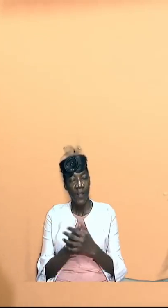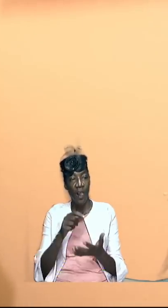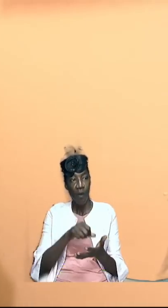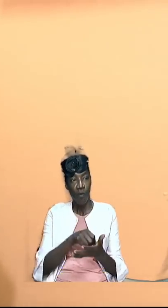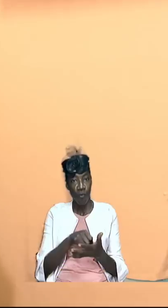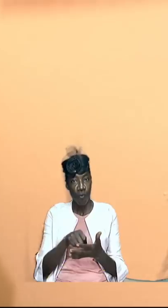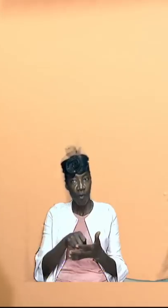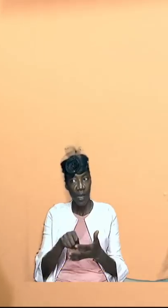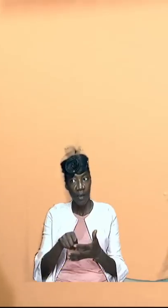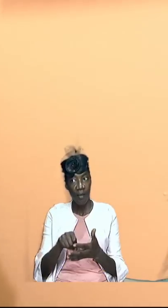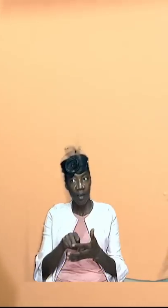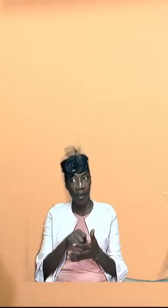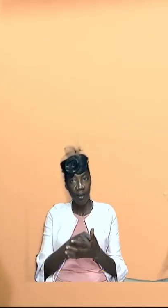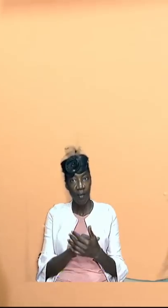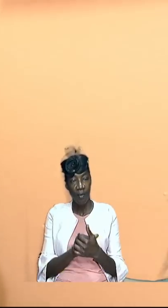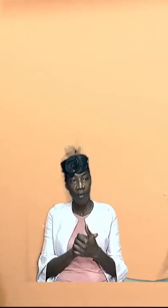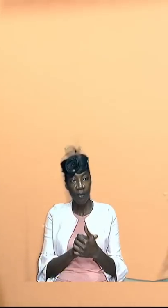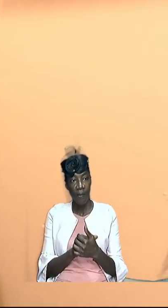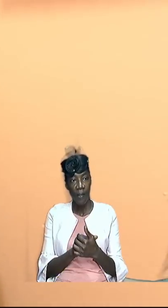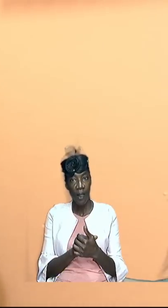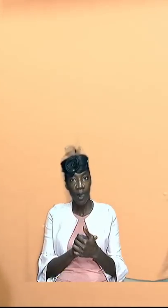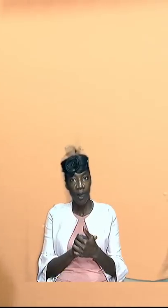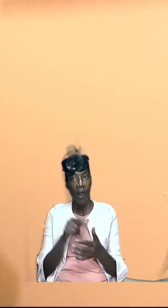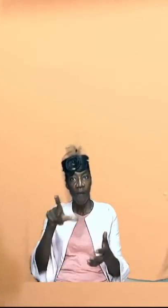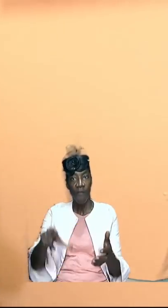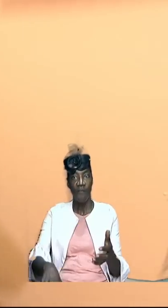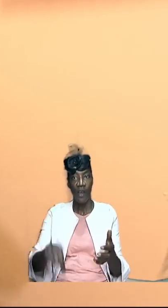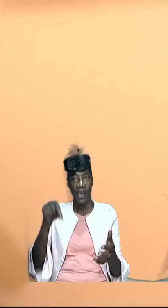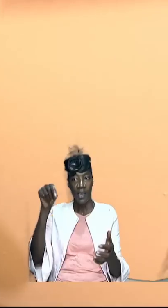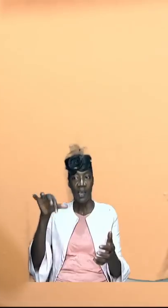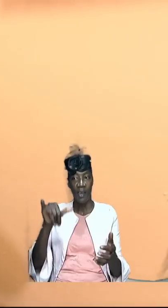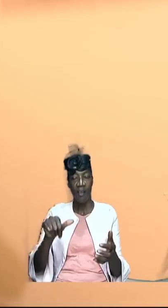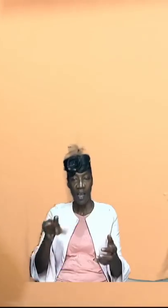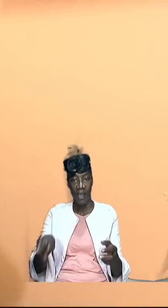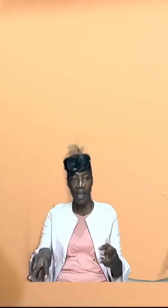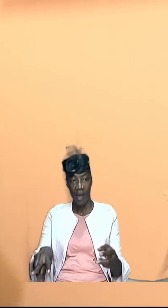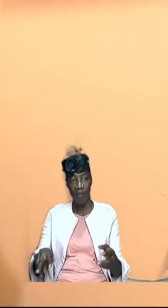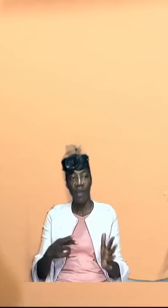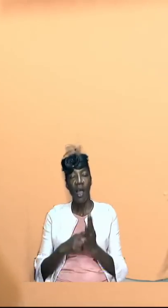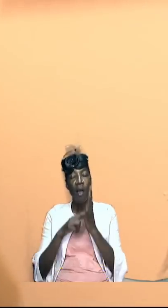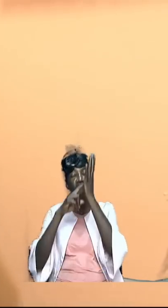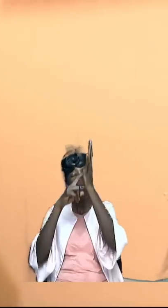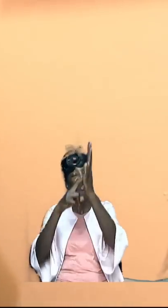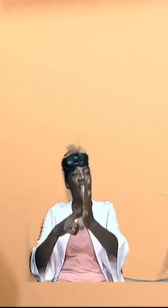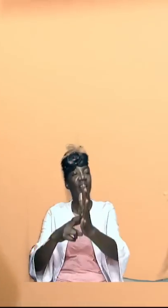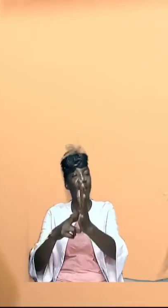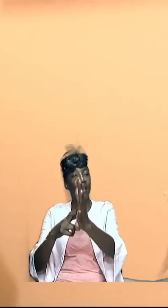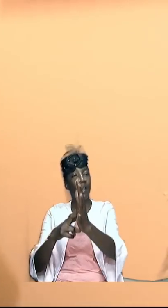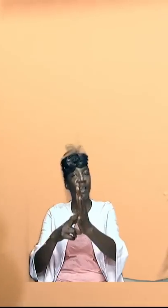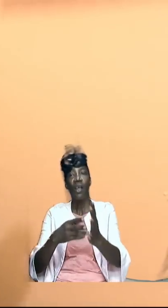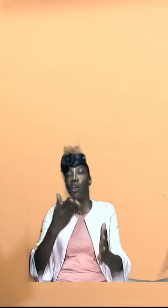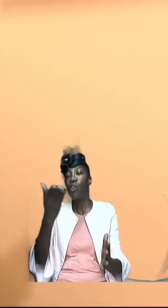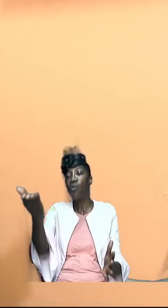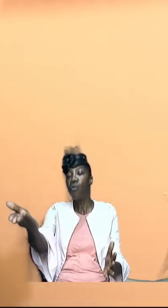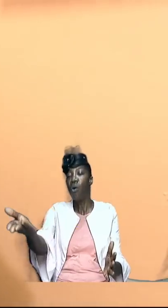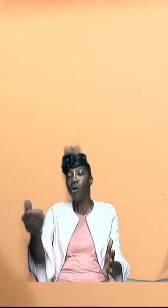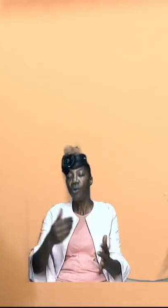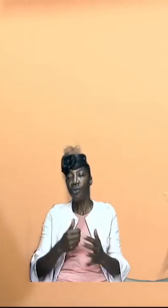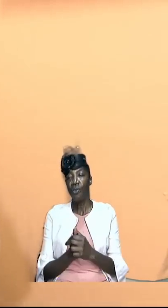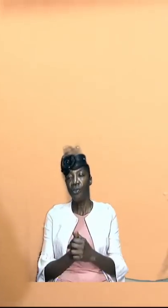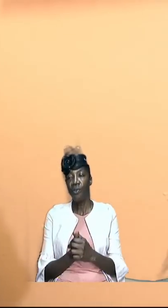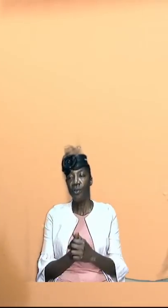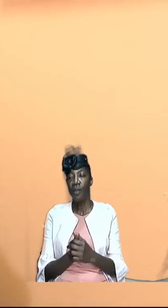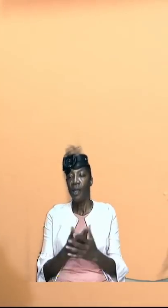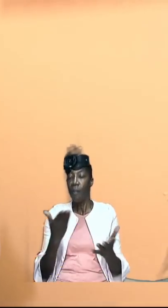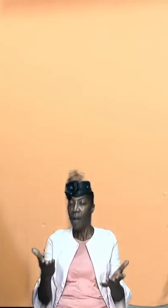writings and research findings that have been presented to us